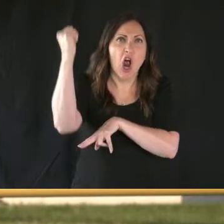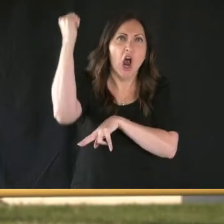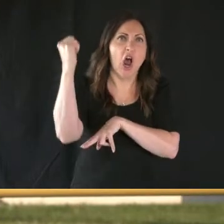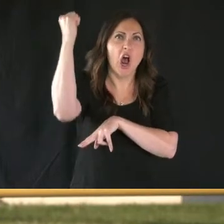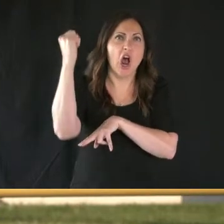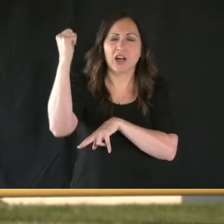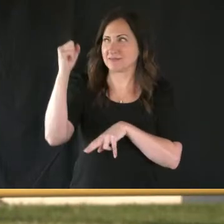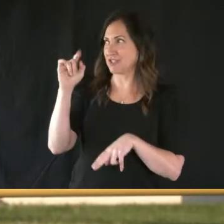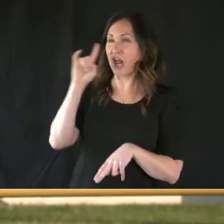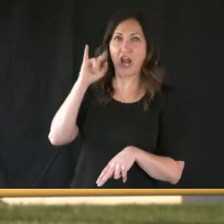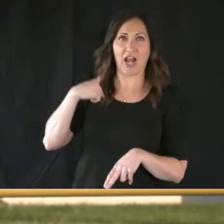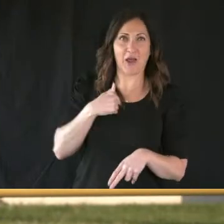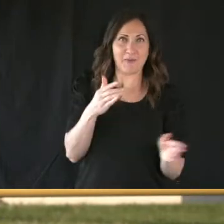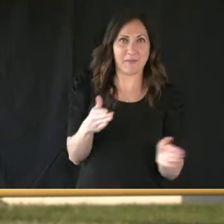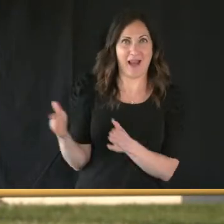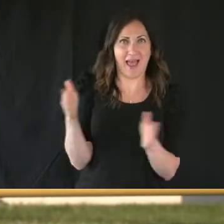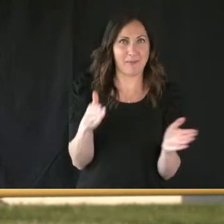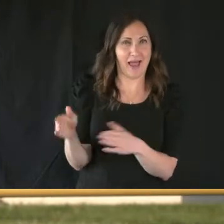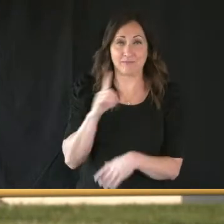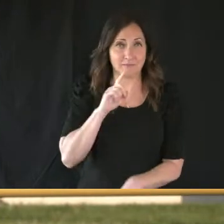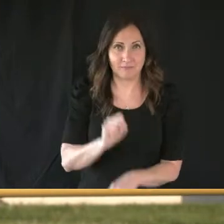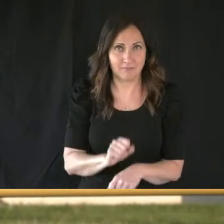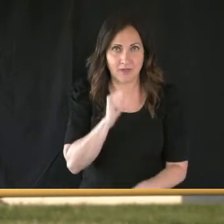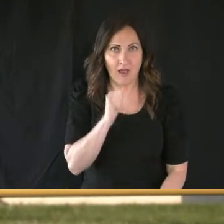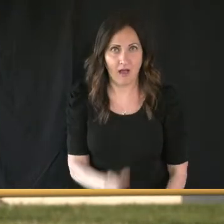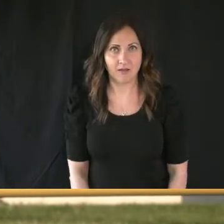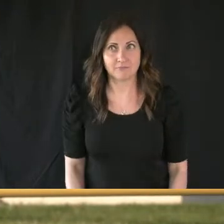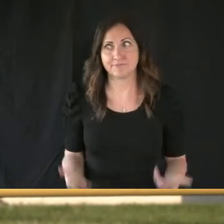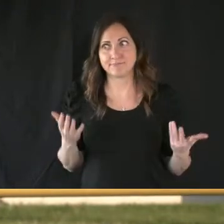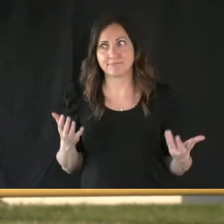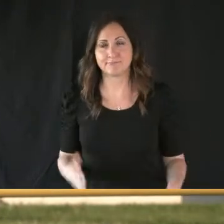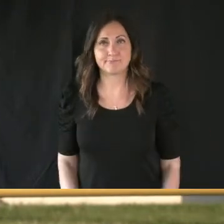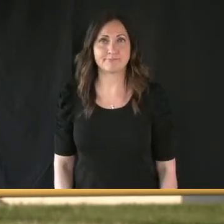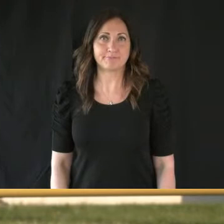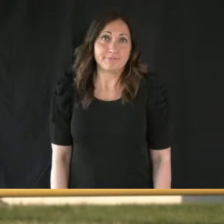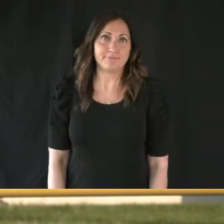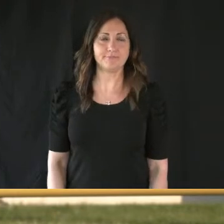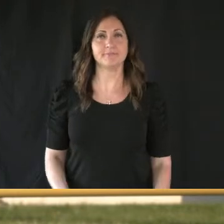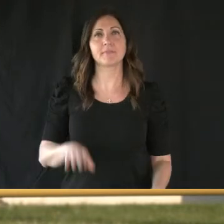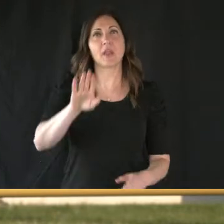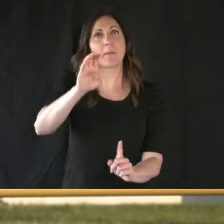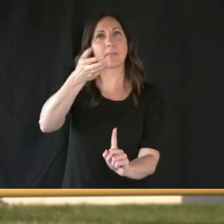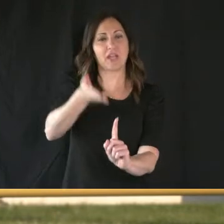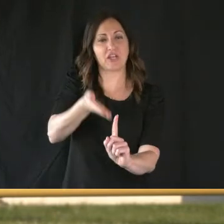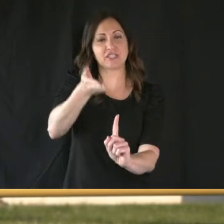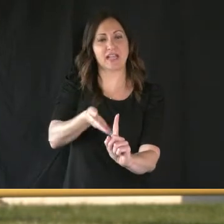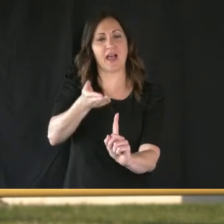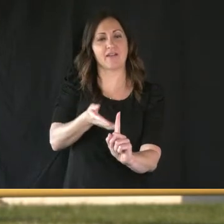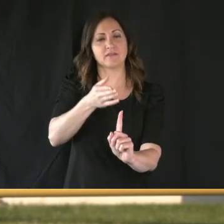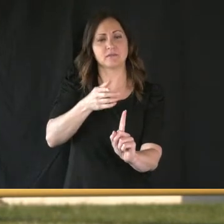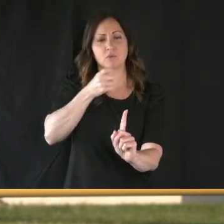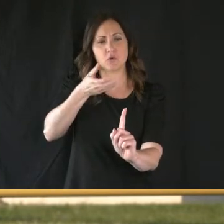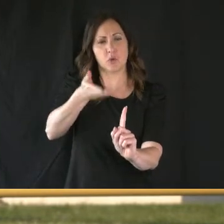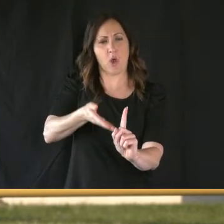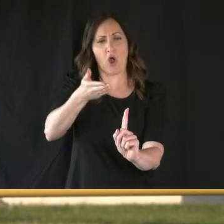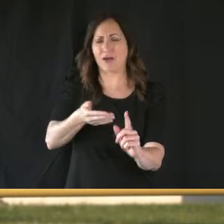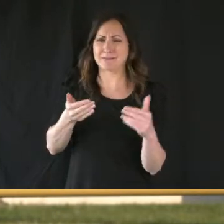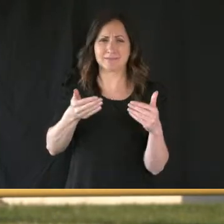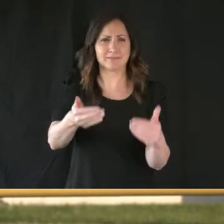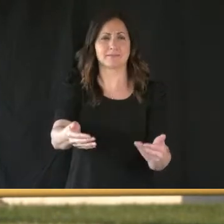that way. So, be yourself. Everyone else is already